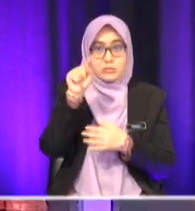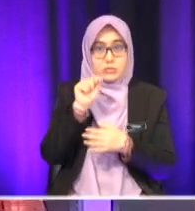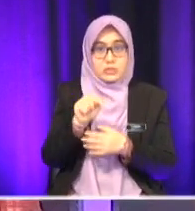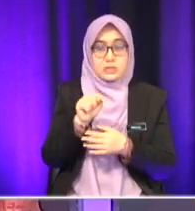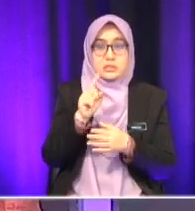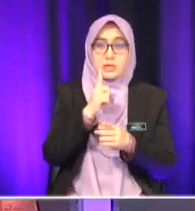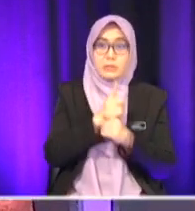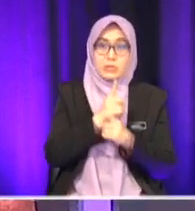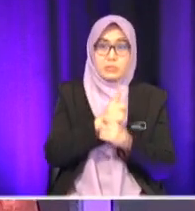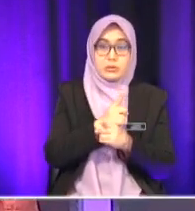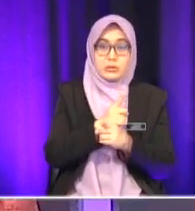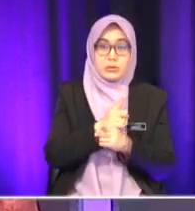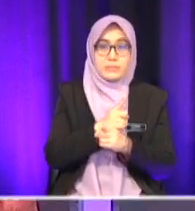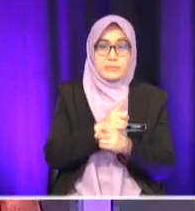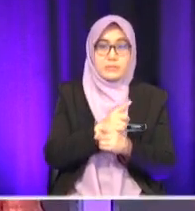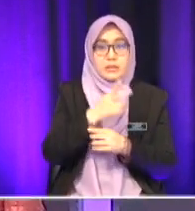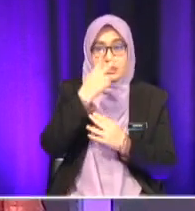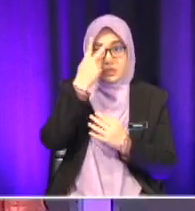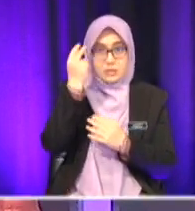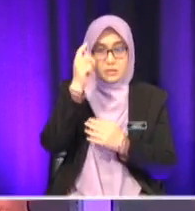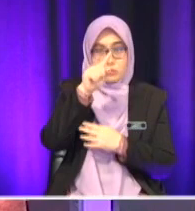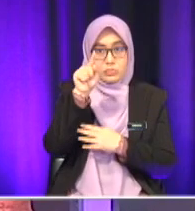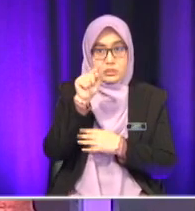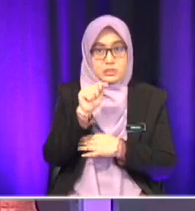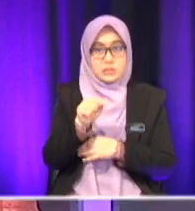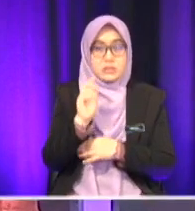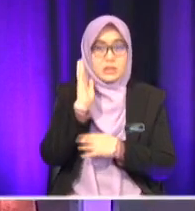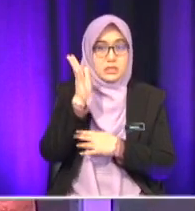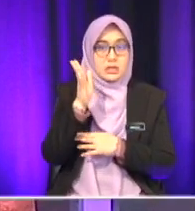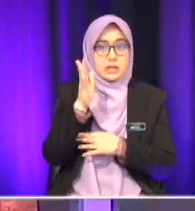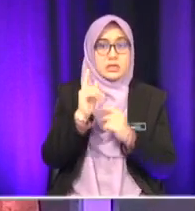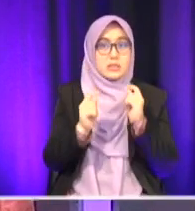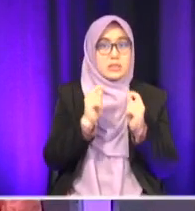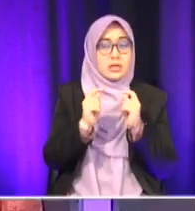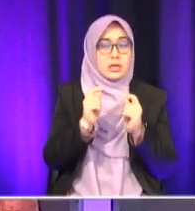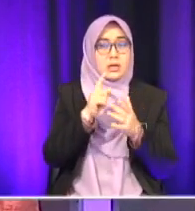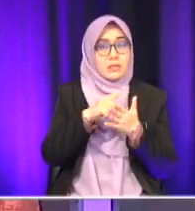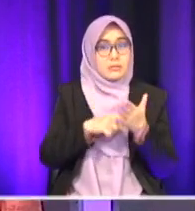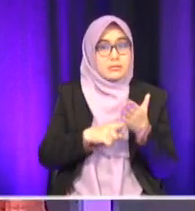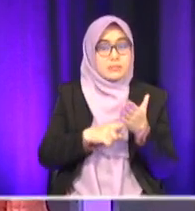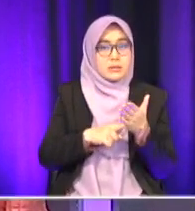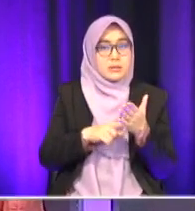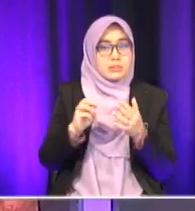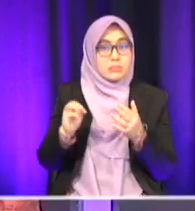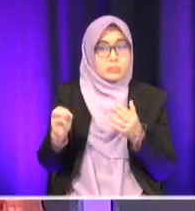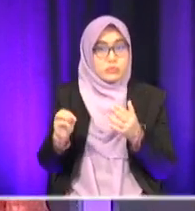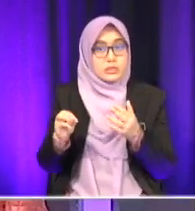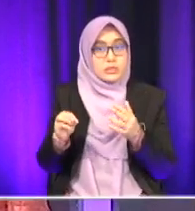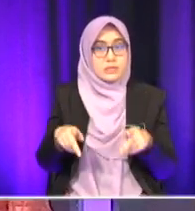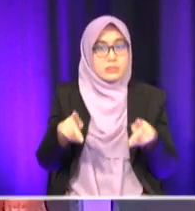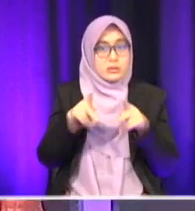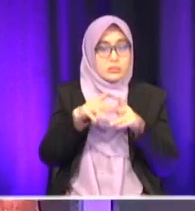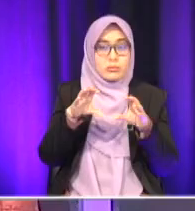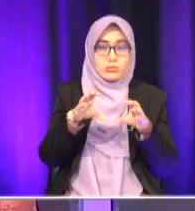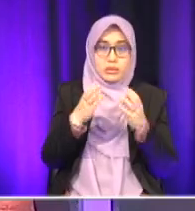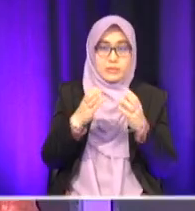question will tell you what to do. For example, in task 1, okay, in task 1, the